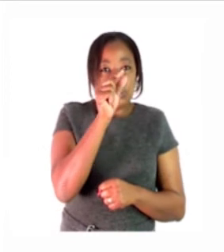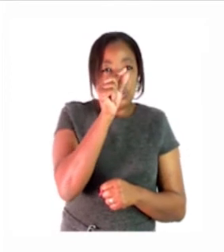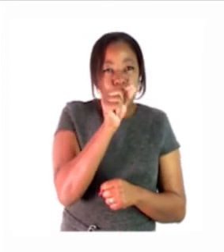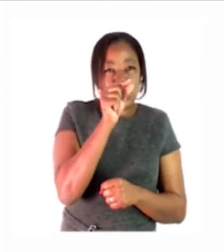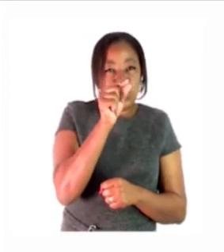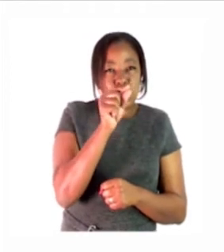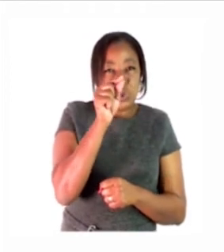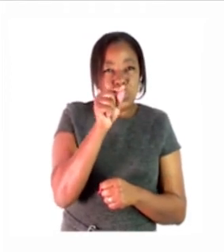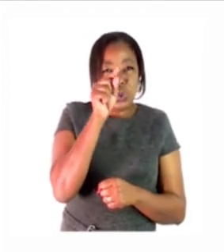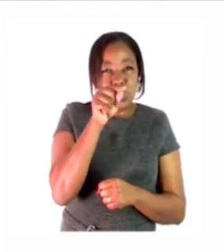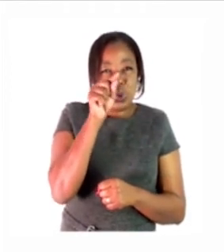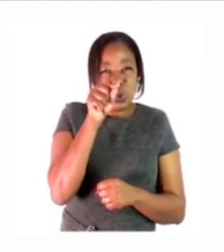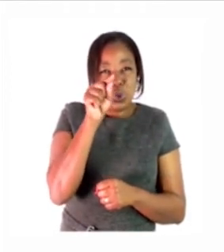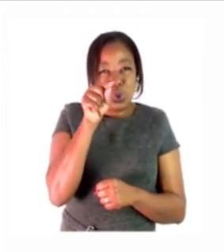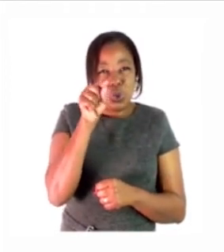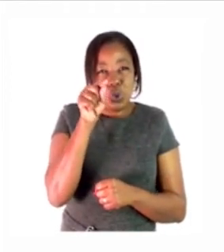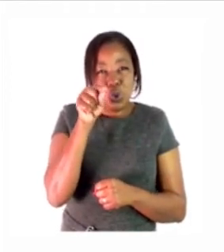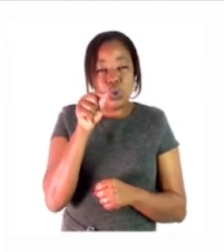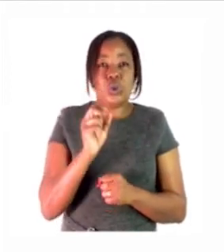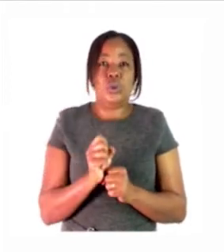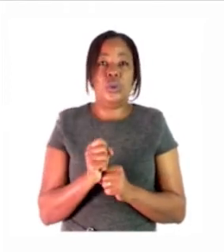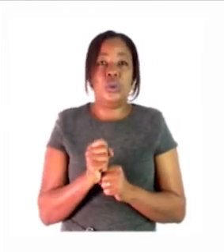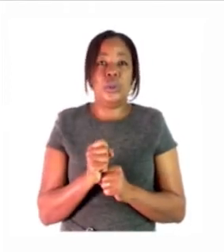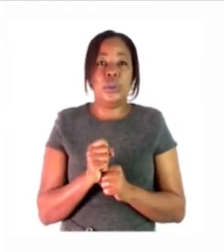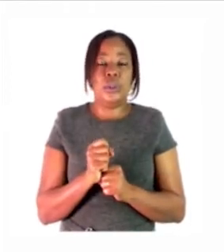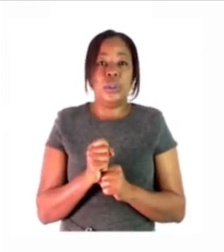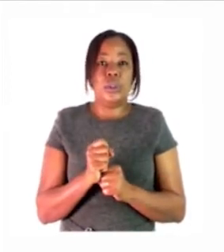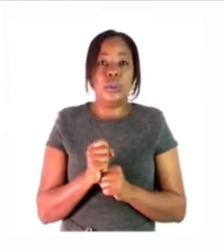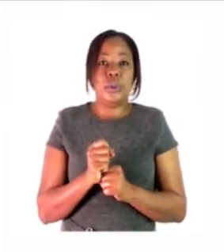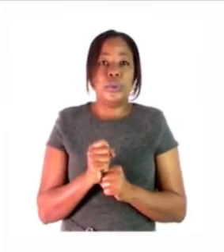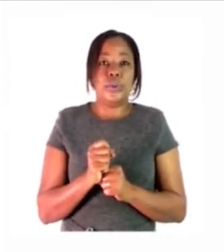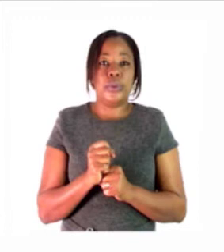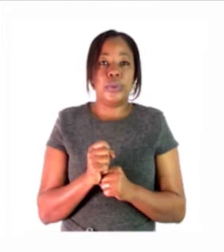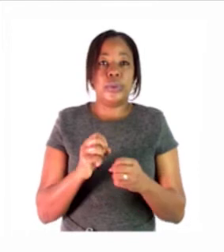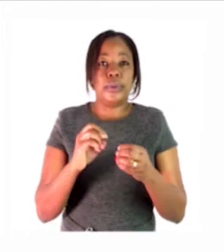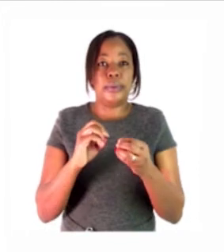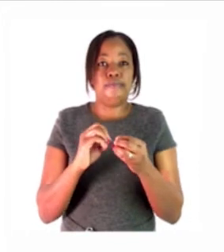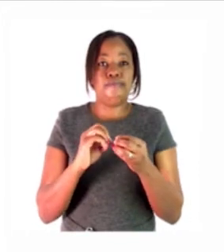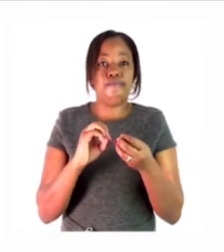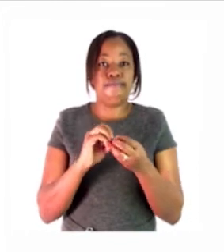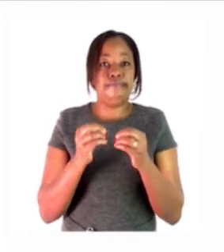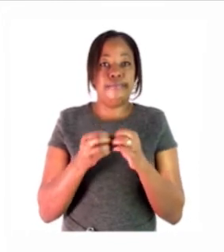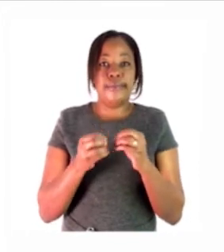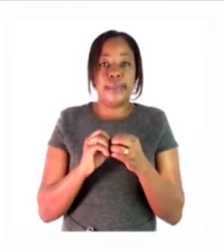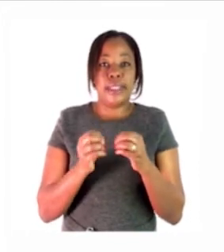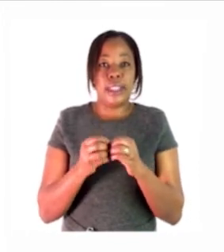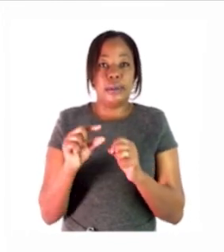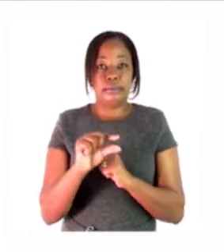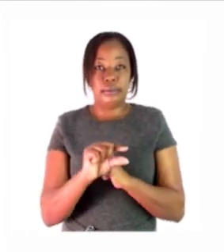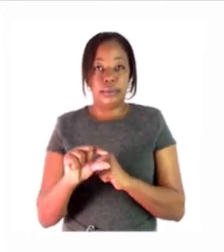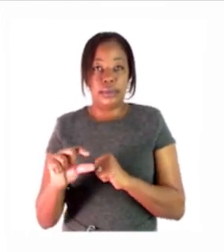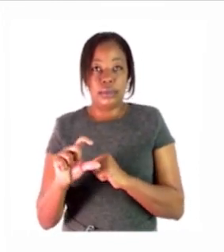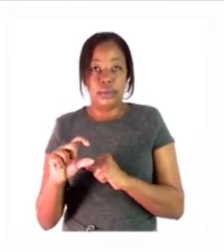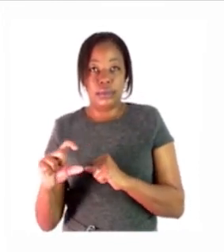represents numbers. So the first example they have given us there, the numbers are all here under, but the first example